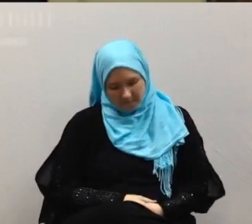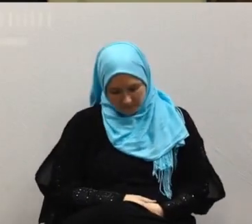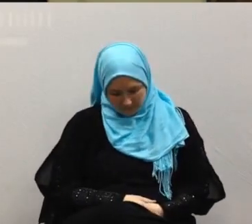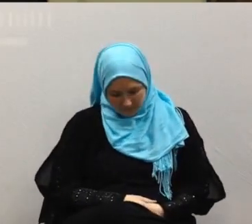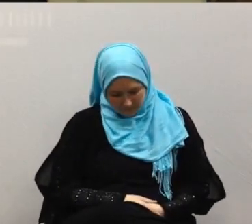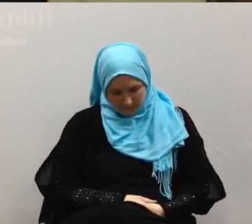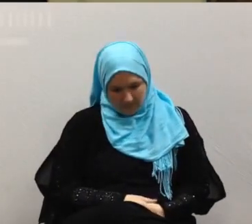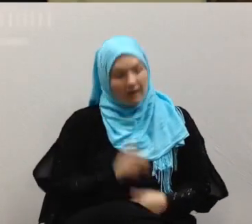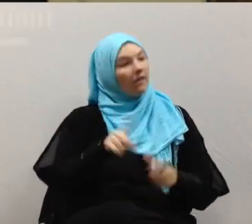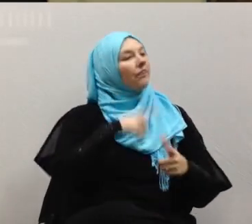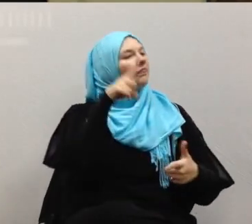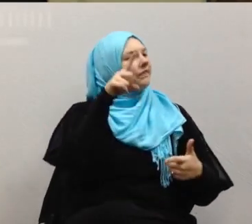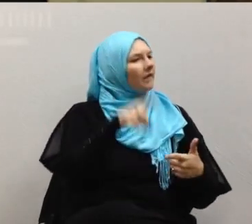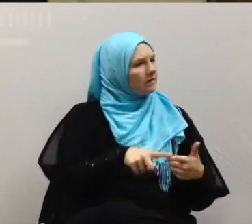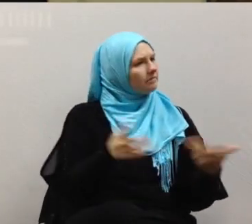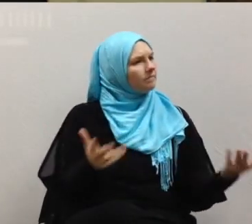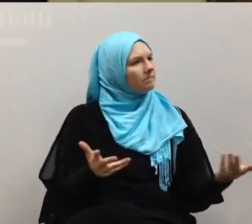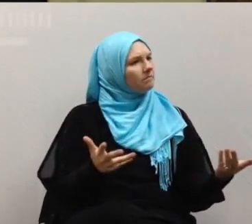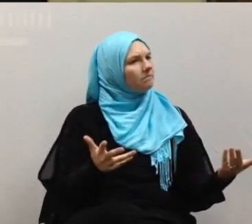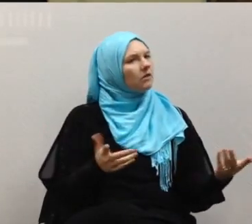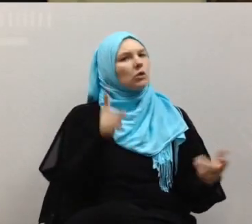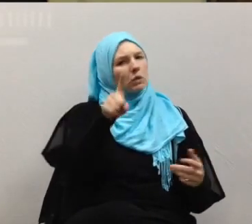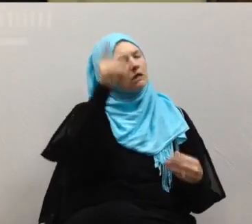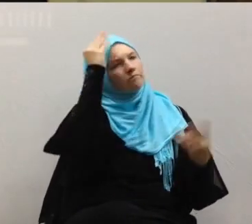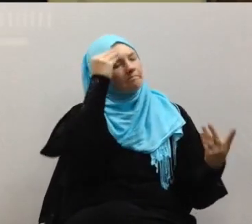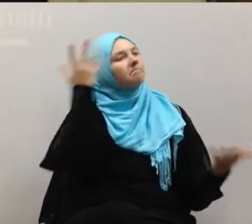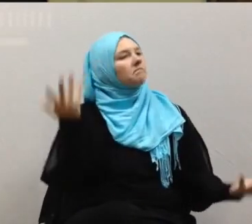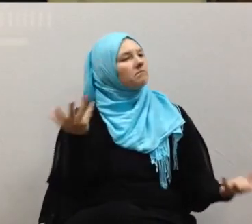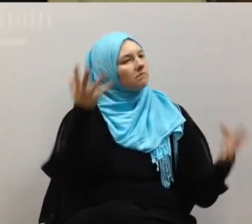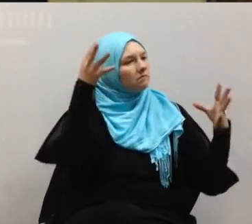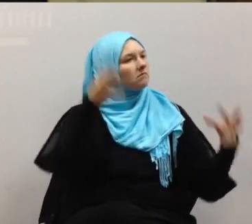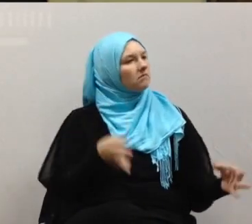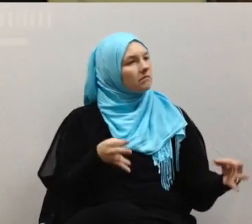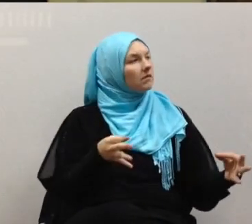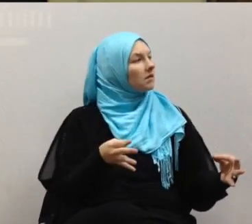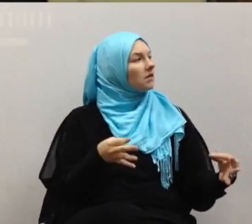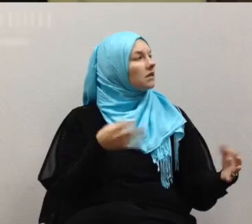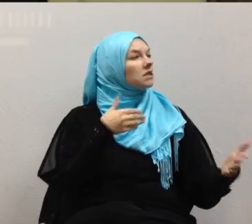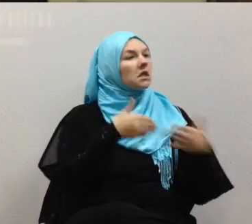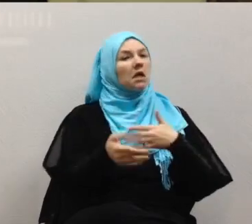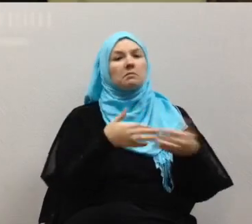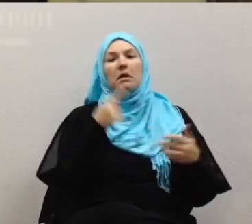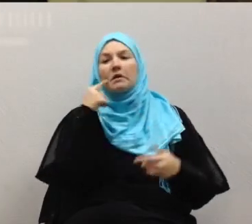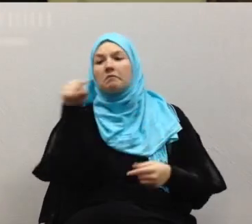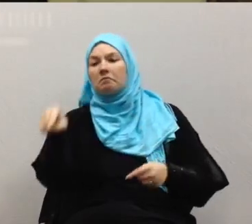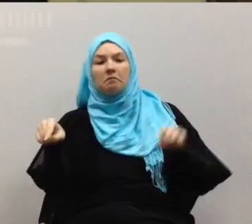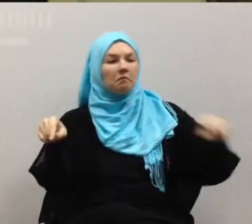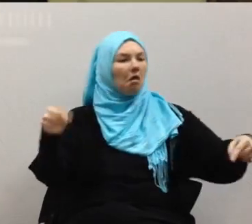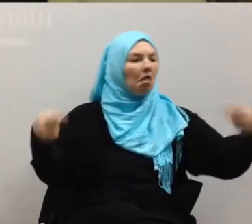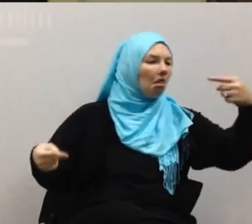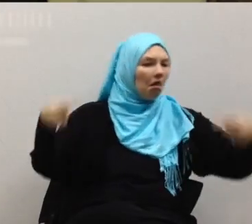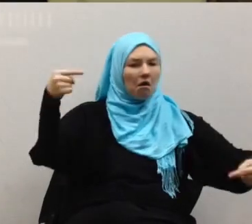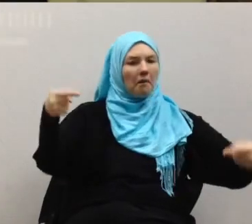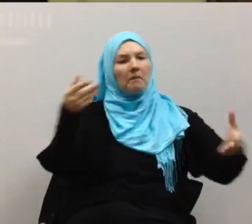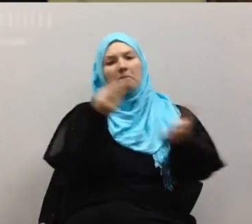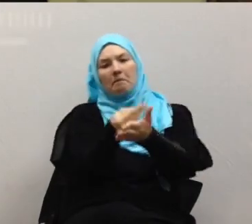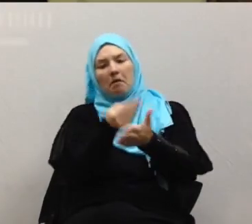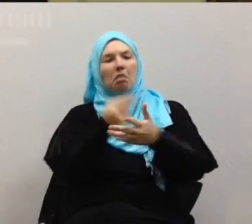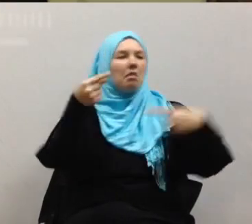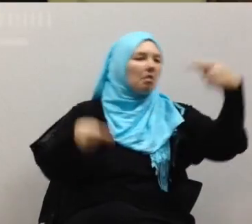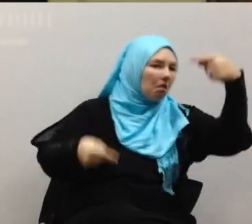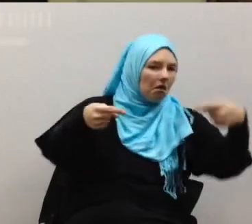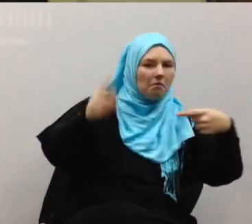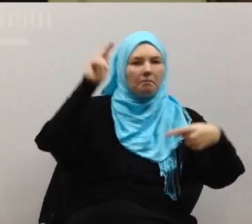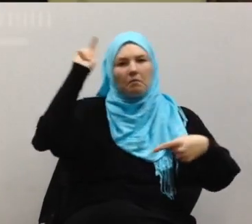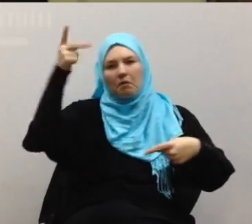then one could easily conclude that whether we fight over money, or we fight over politics, or we